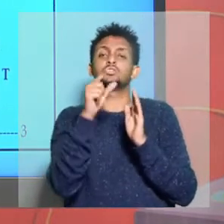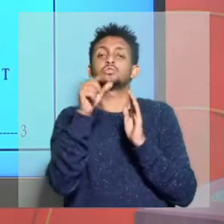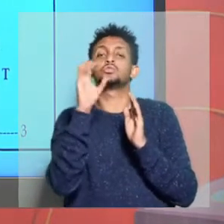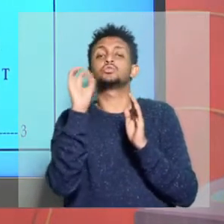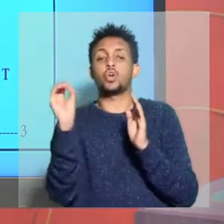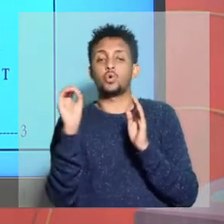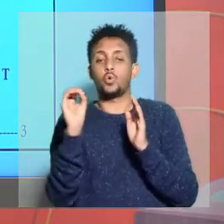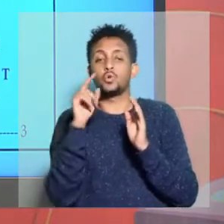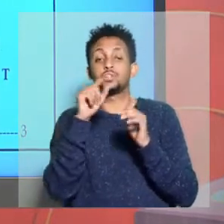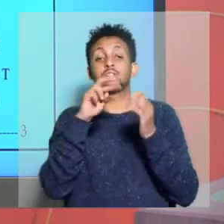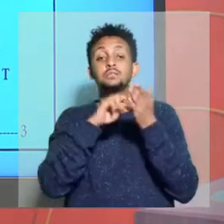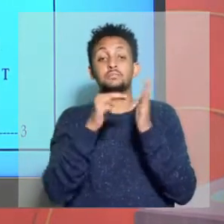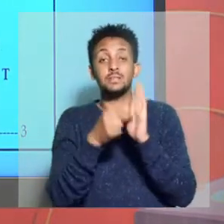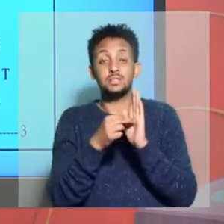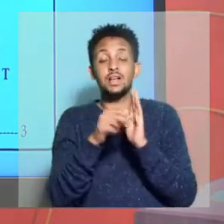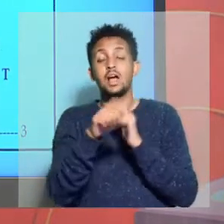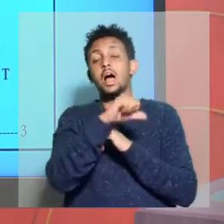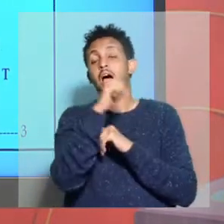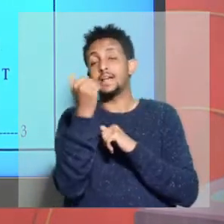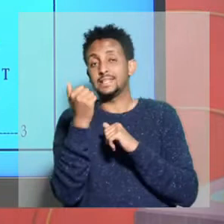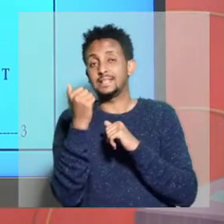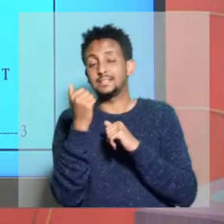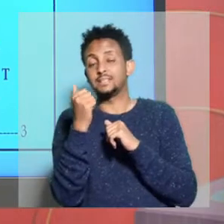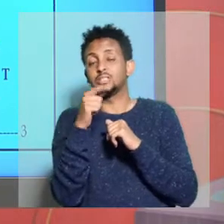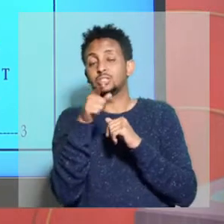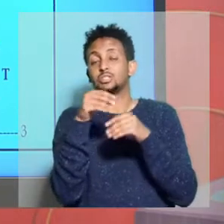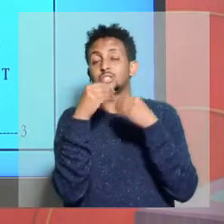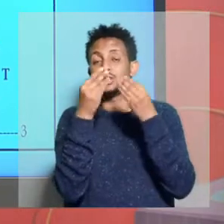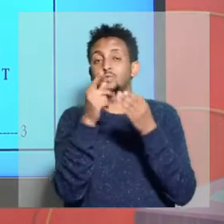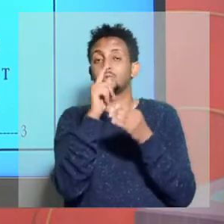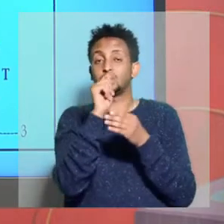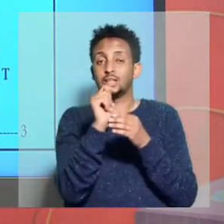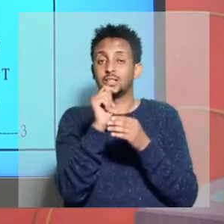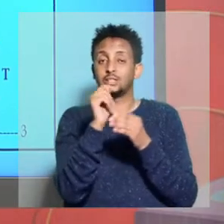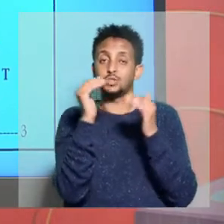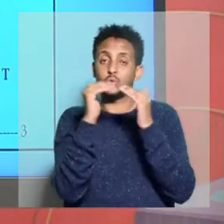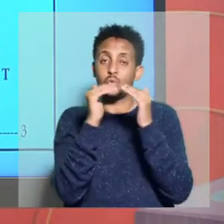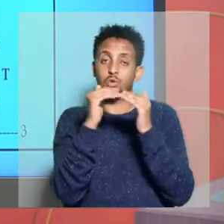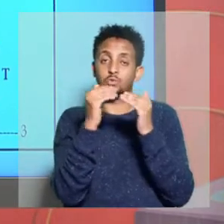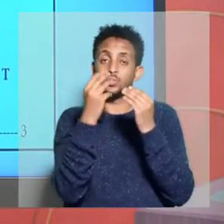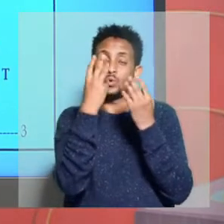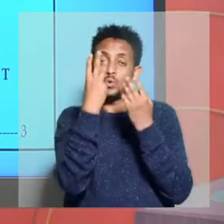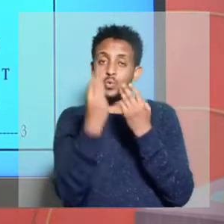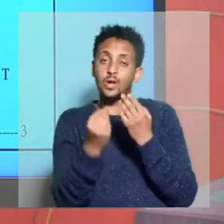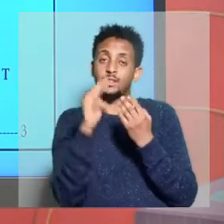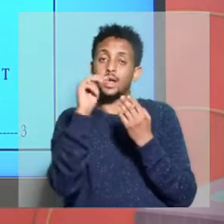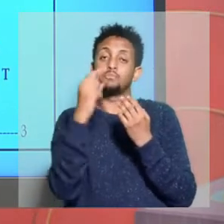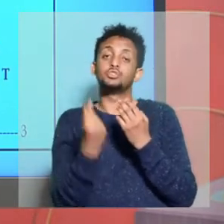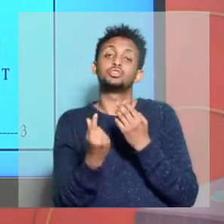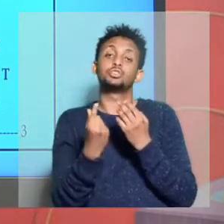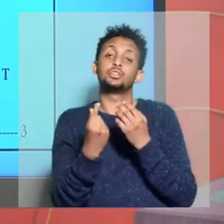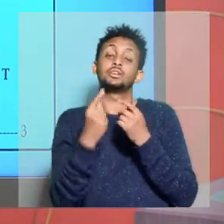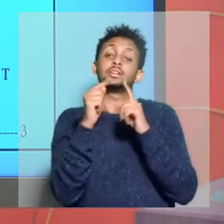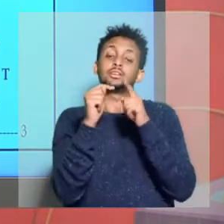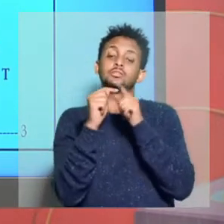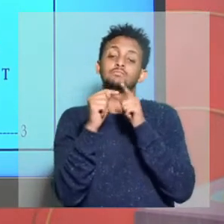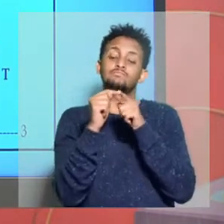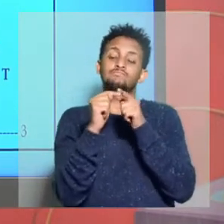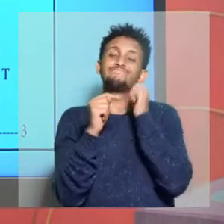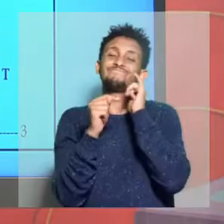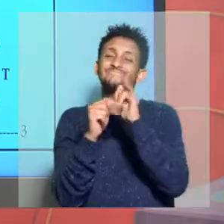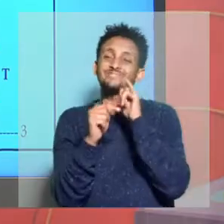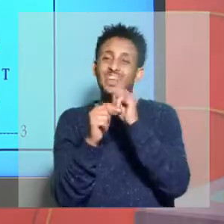when you translate it to the other side, it gives you tension T is equals to the weight mg. So the tension is the weight